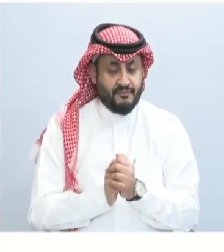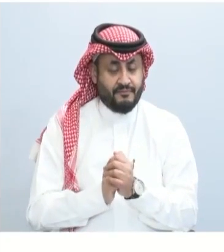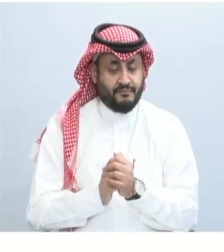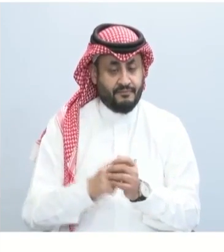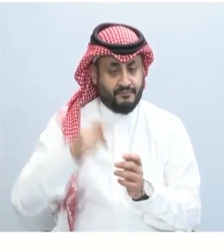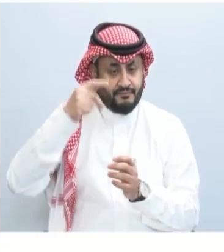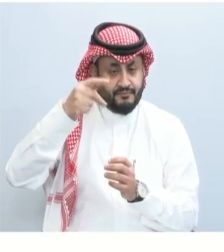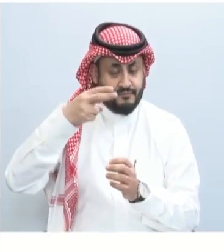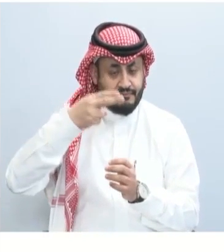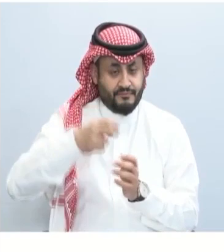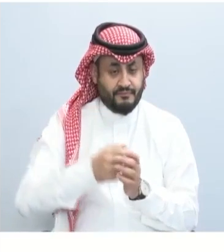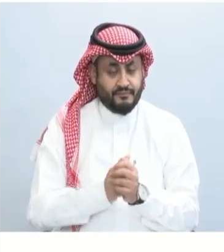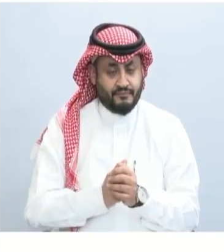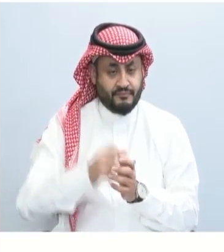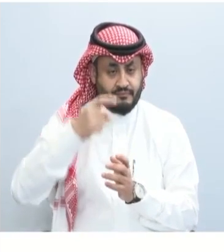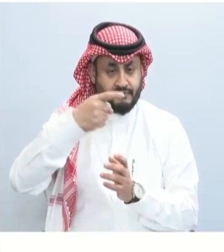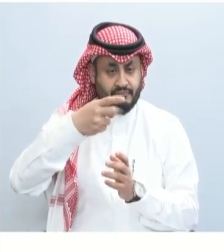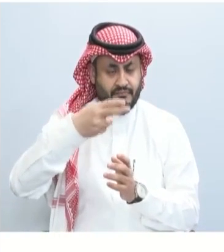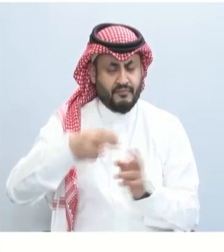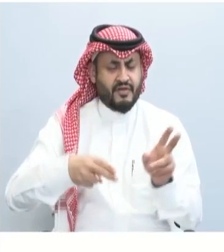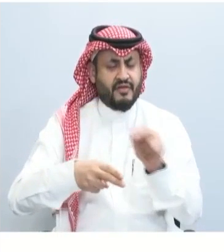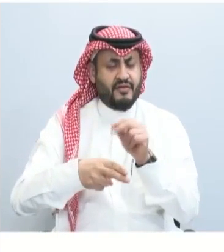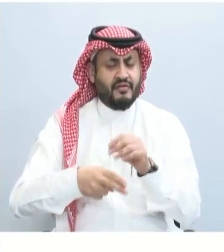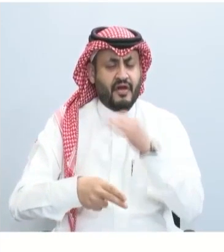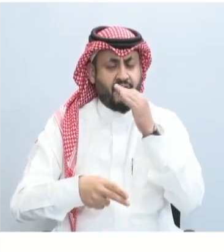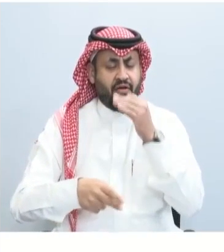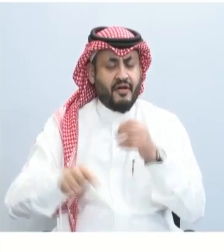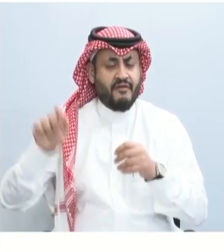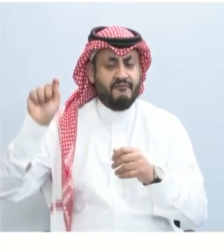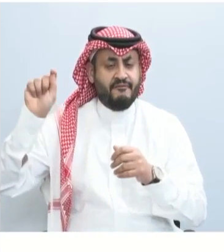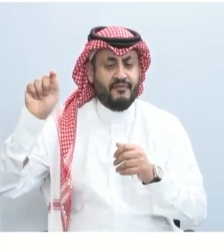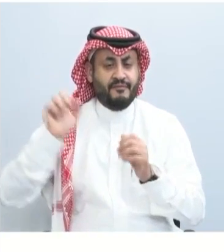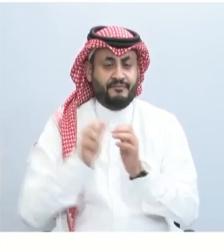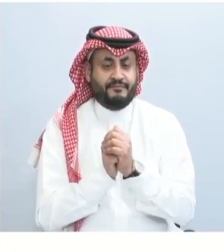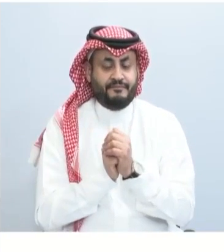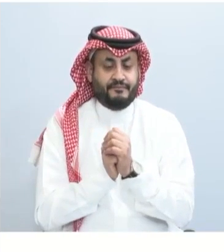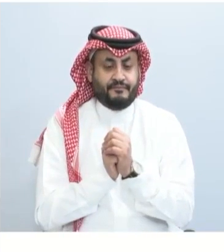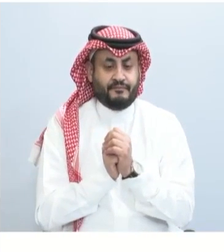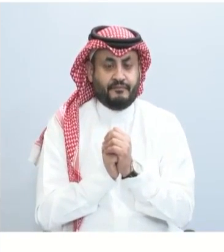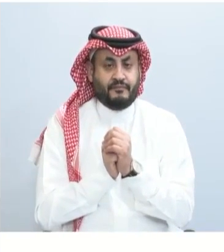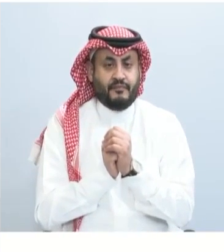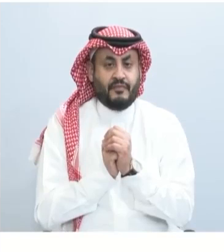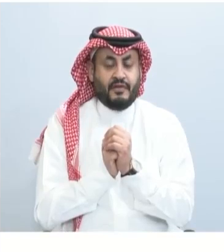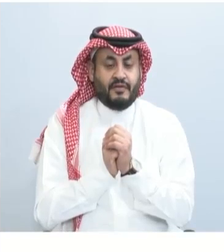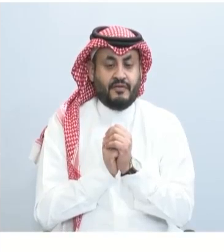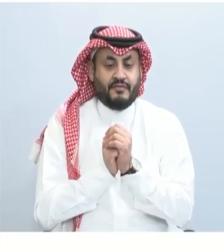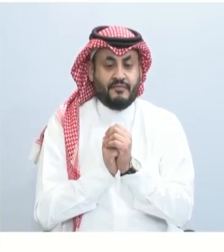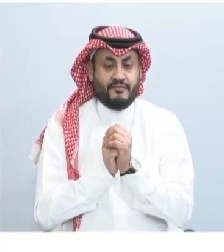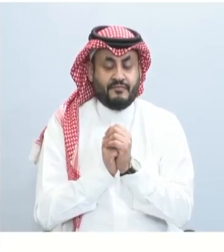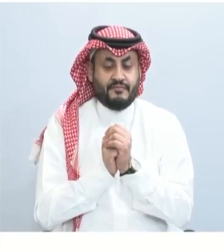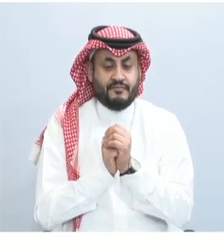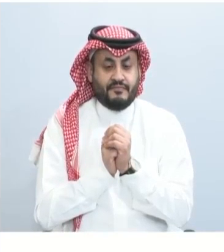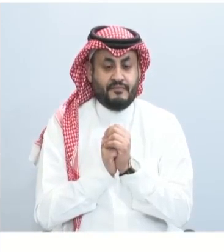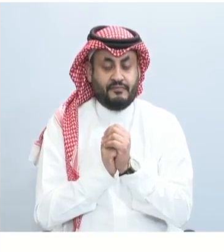the sounds of PH here is fawn, and the sounds of GH here